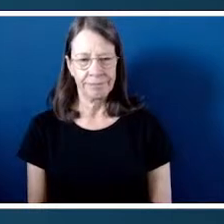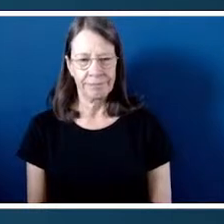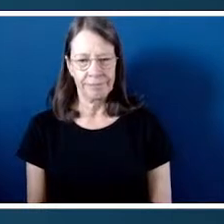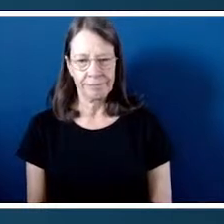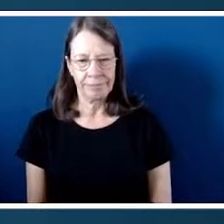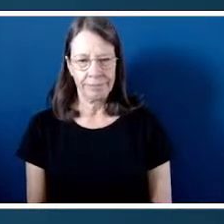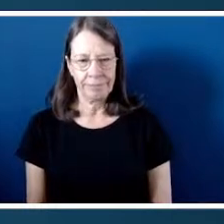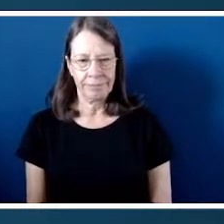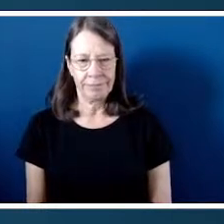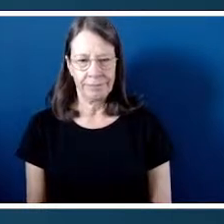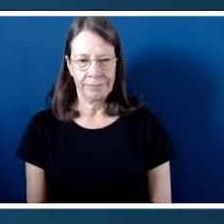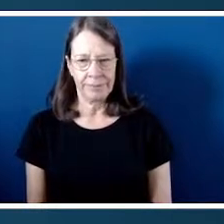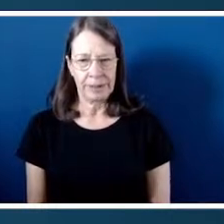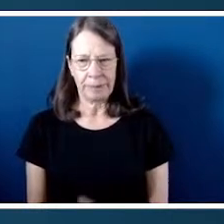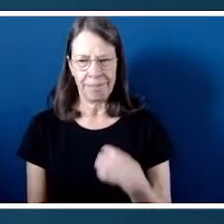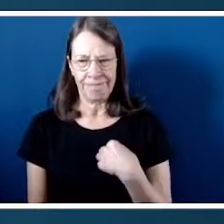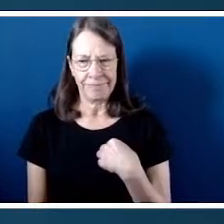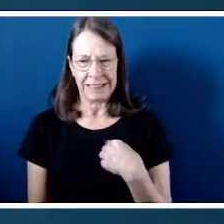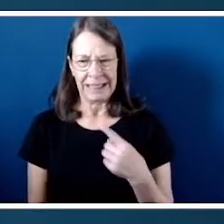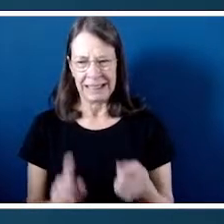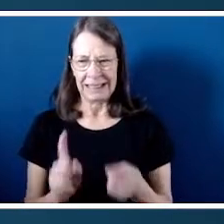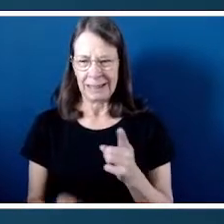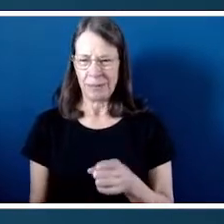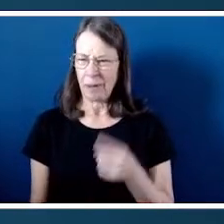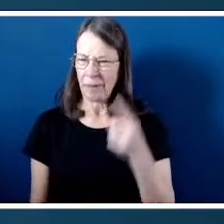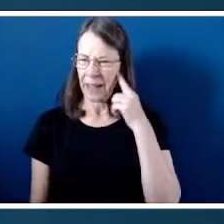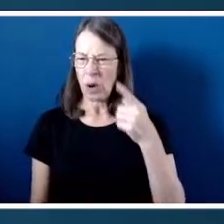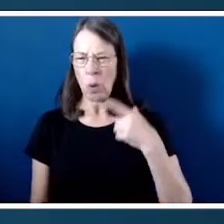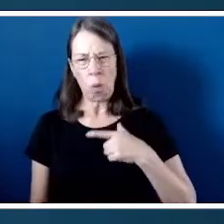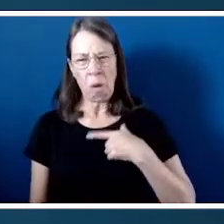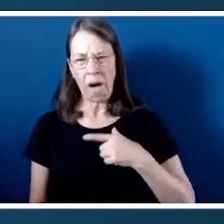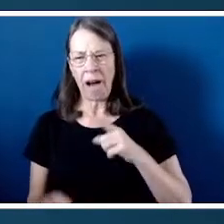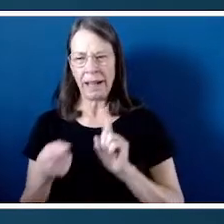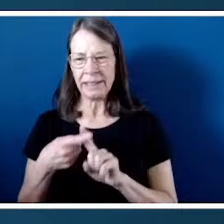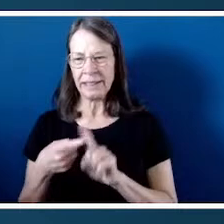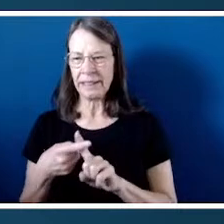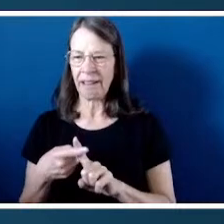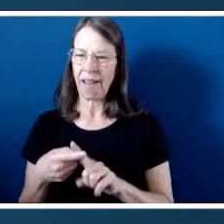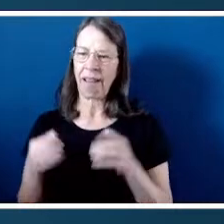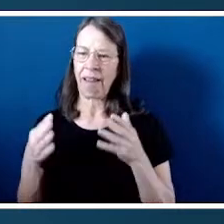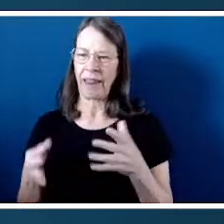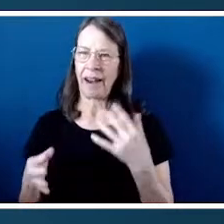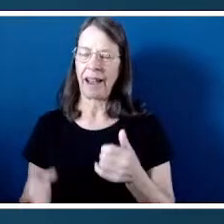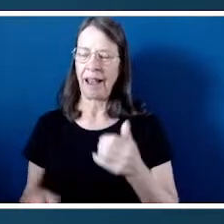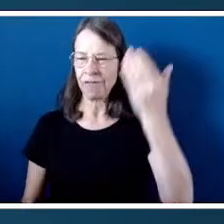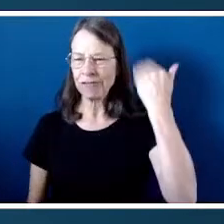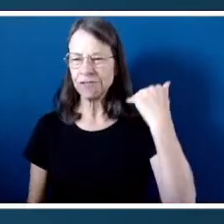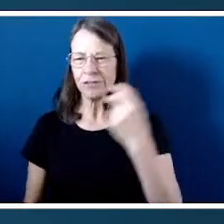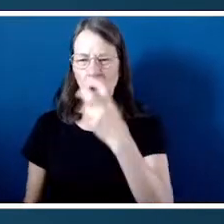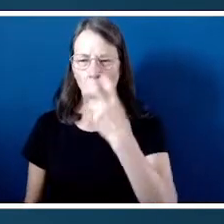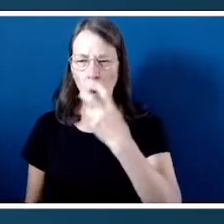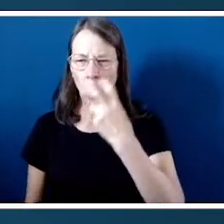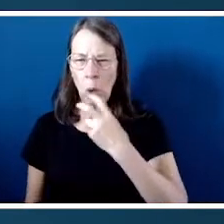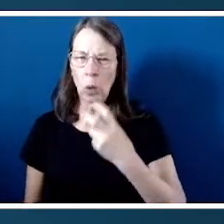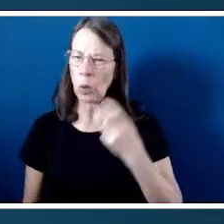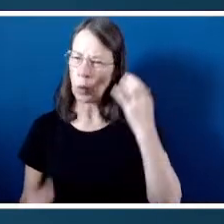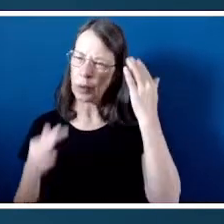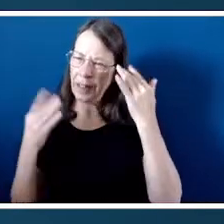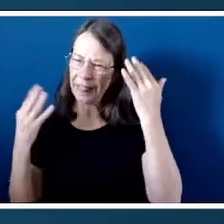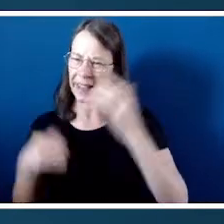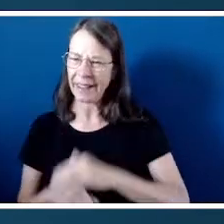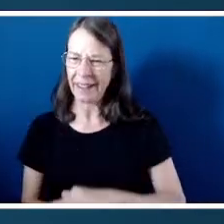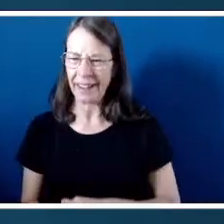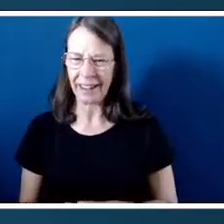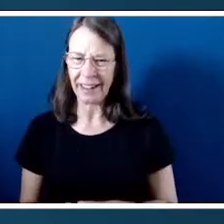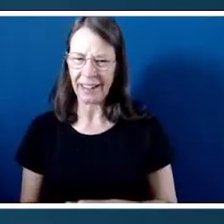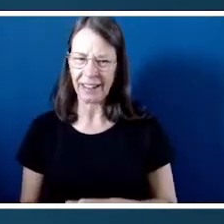to allow colonial concepts to wear out the welcome in international development.